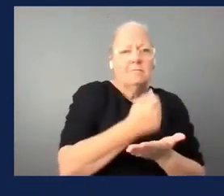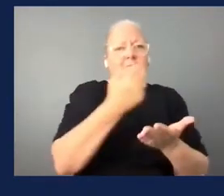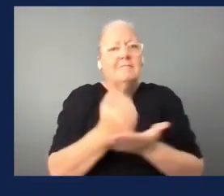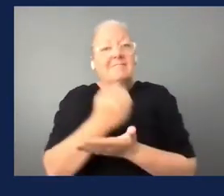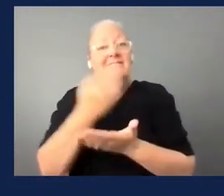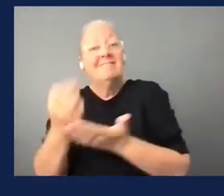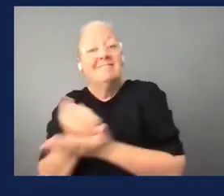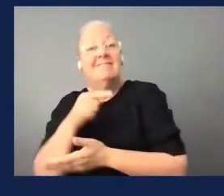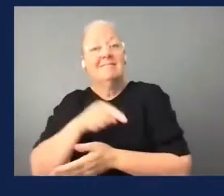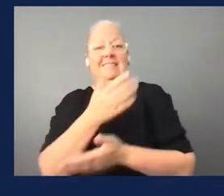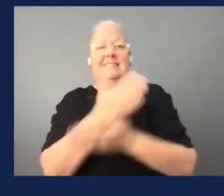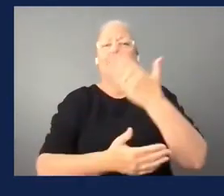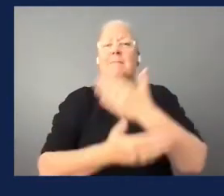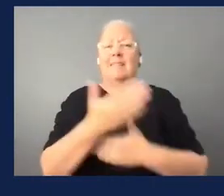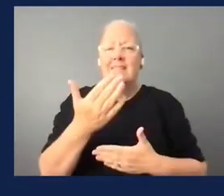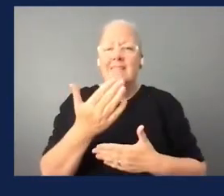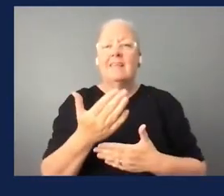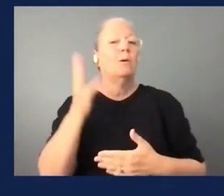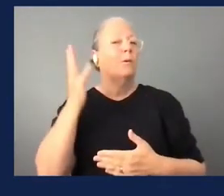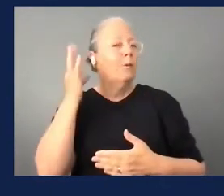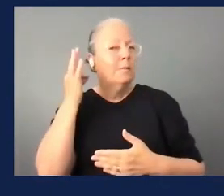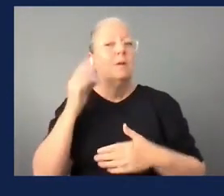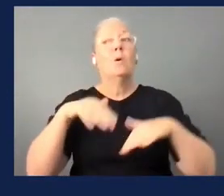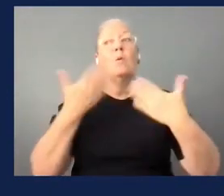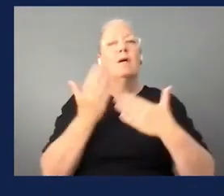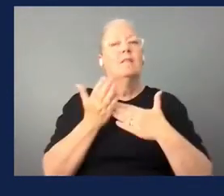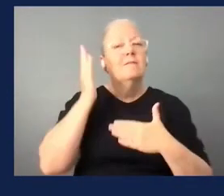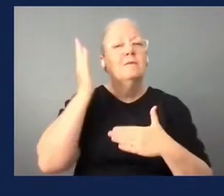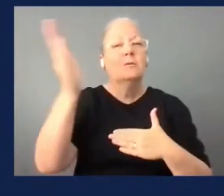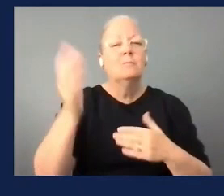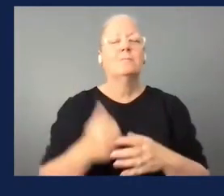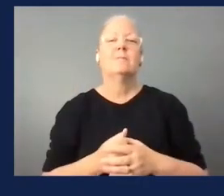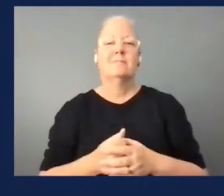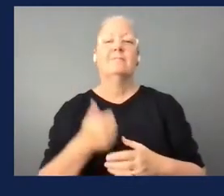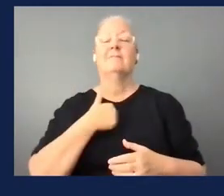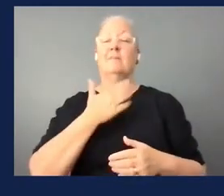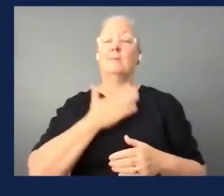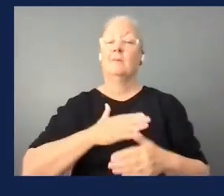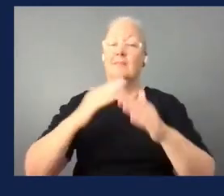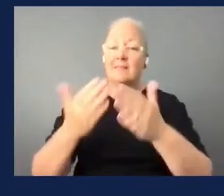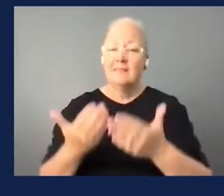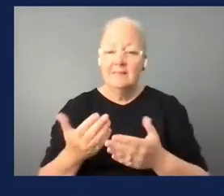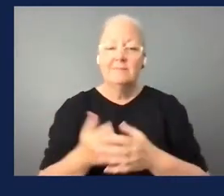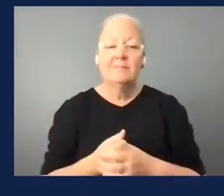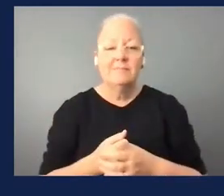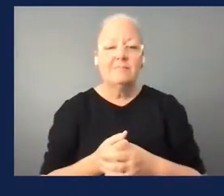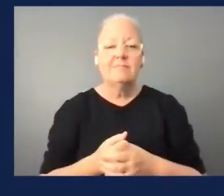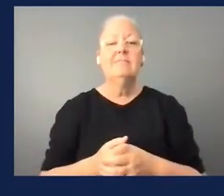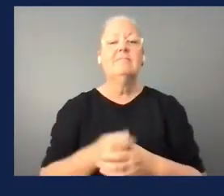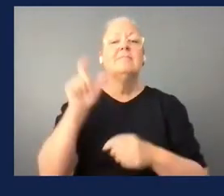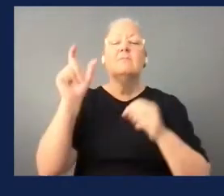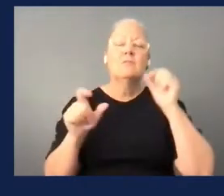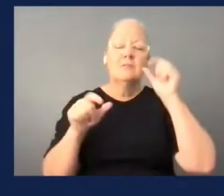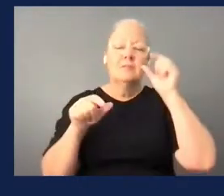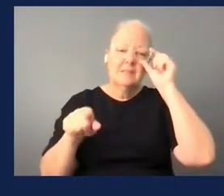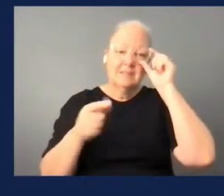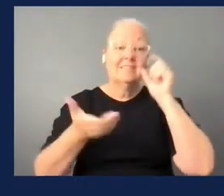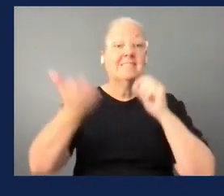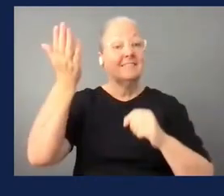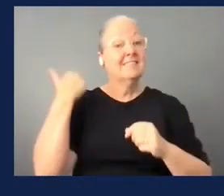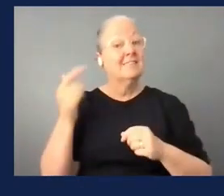come. So it's my pleasure to introduce you to Laura Gutierrez, who is a former professional player